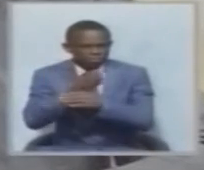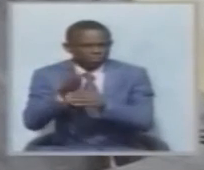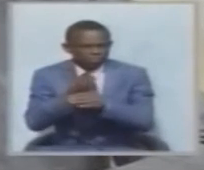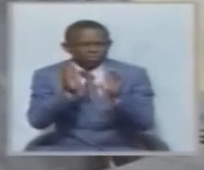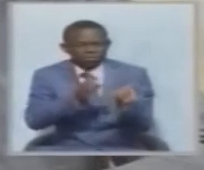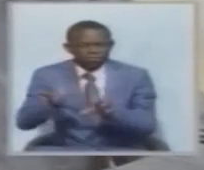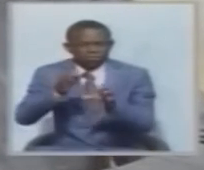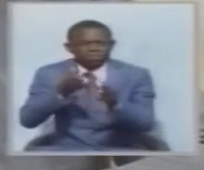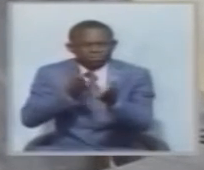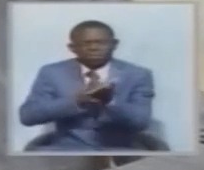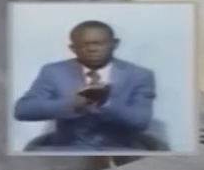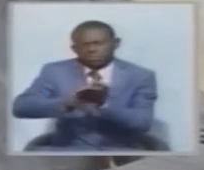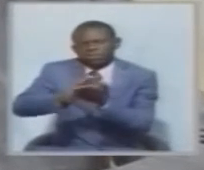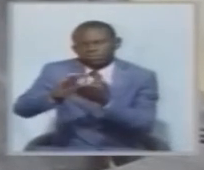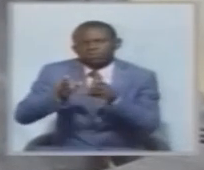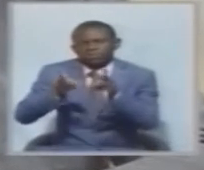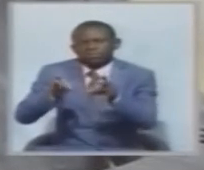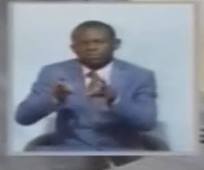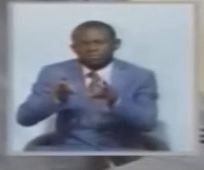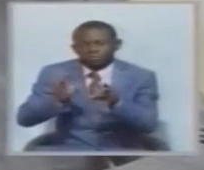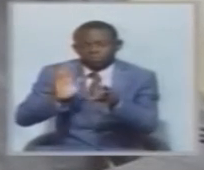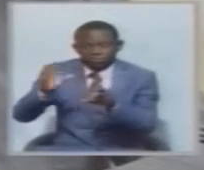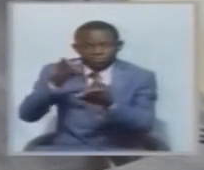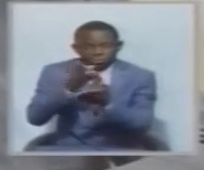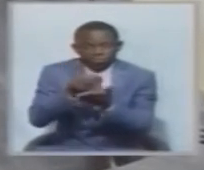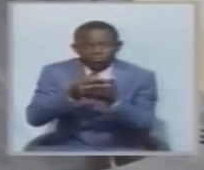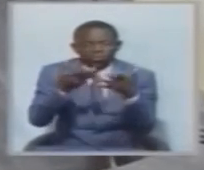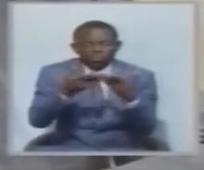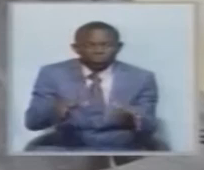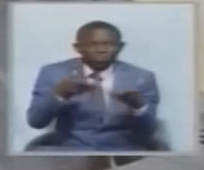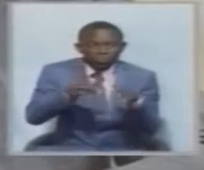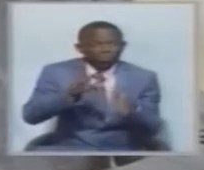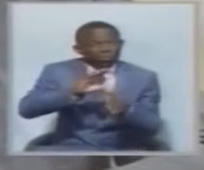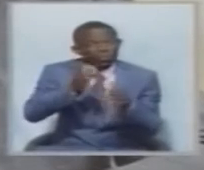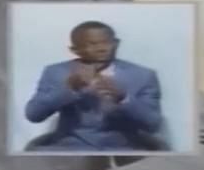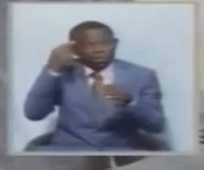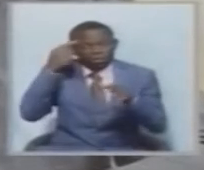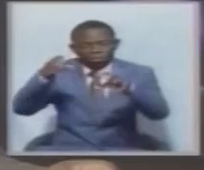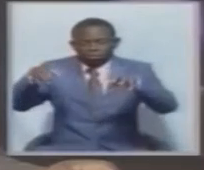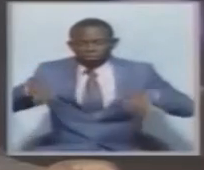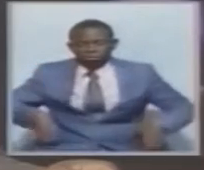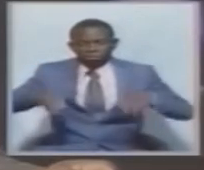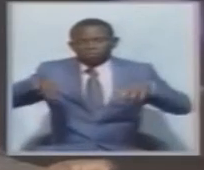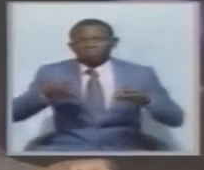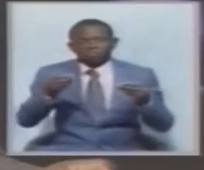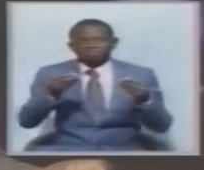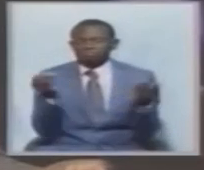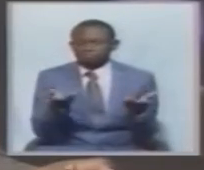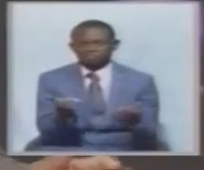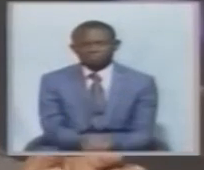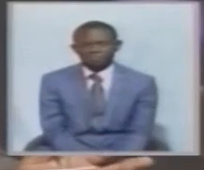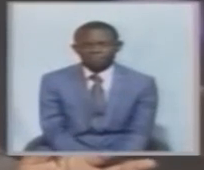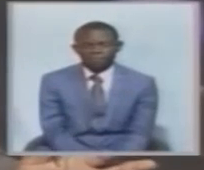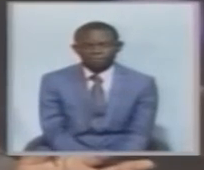and that reflects that their money is not going to waste or abuse by governments. Another concern is that the